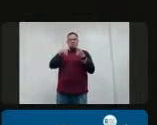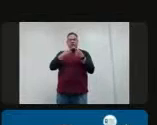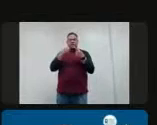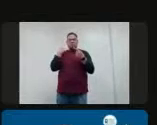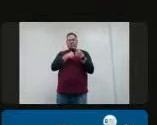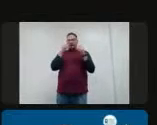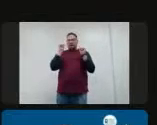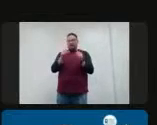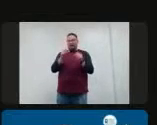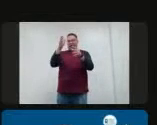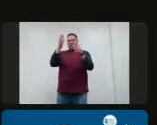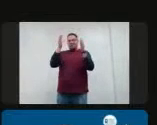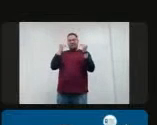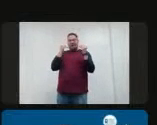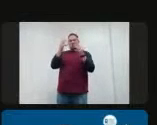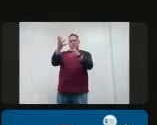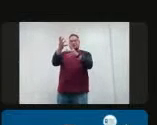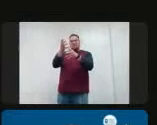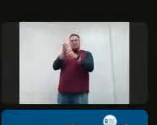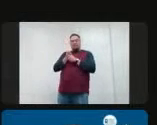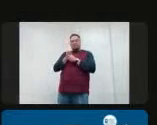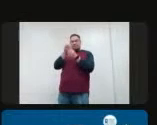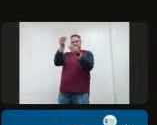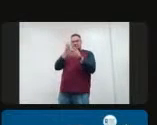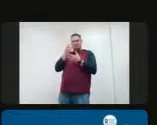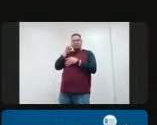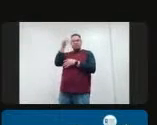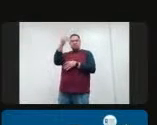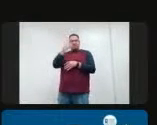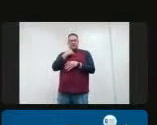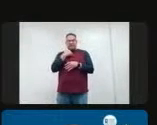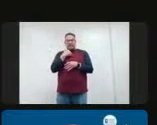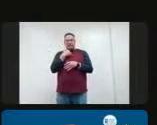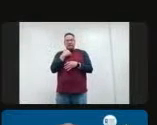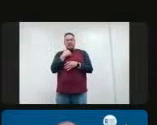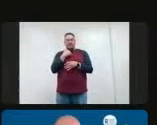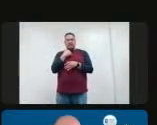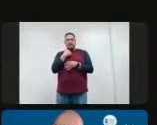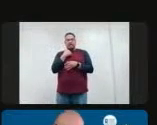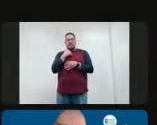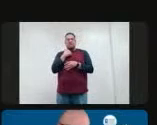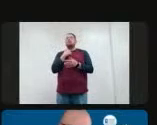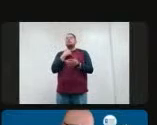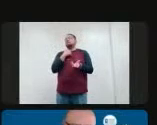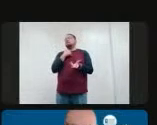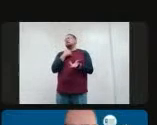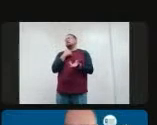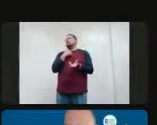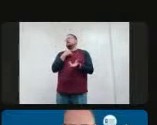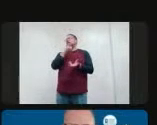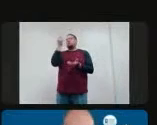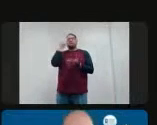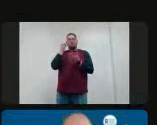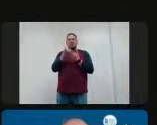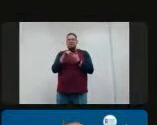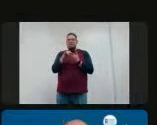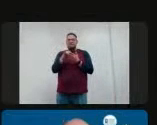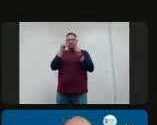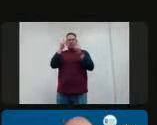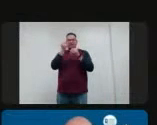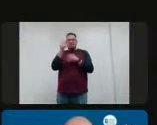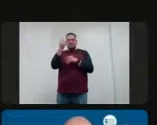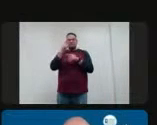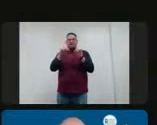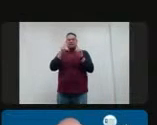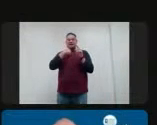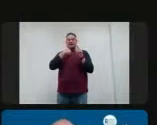receive information. So like, for example, for me, I don't think this is a surprise to anyone, but I have